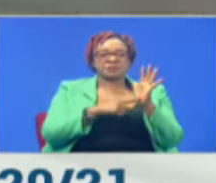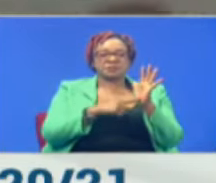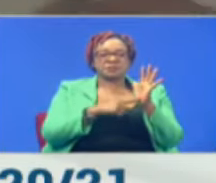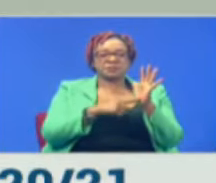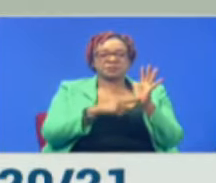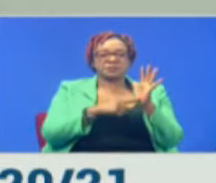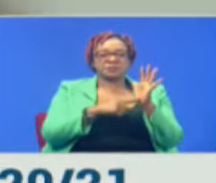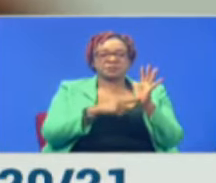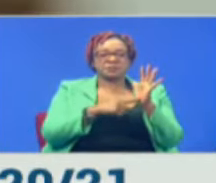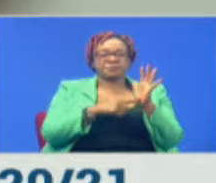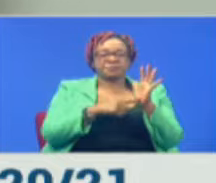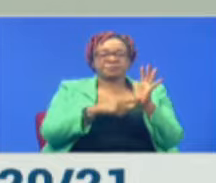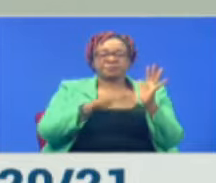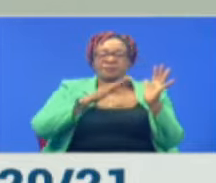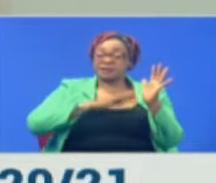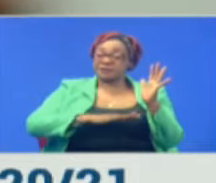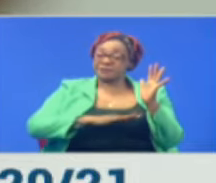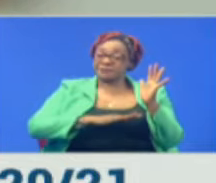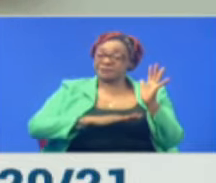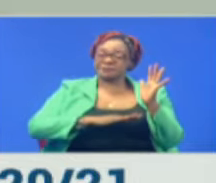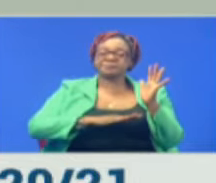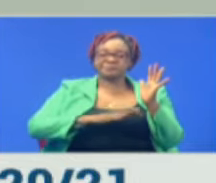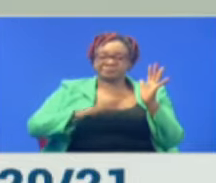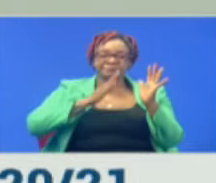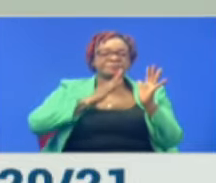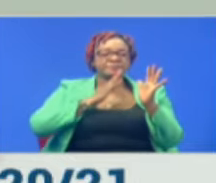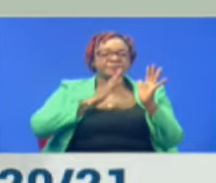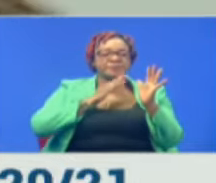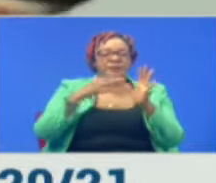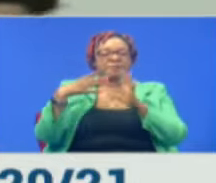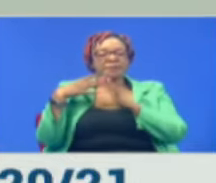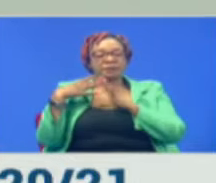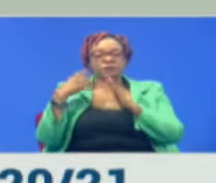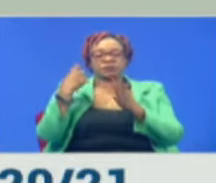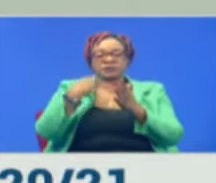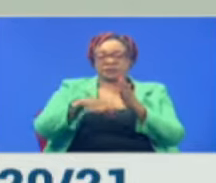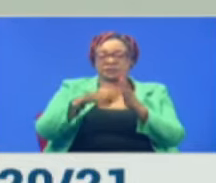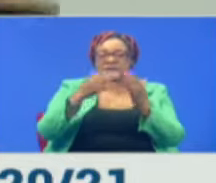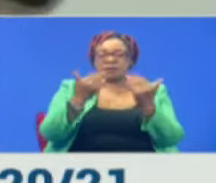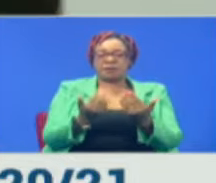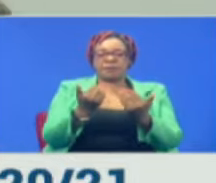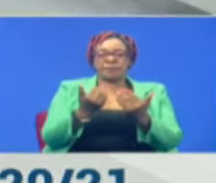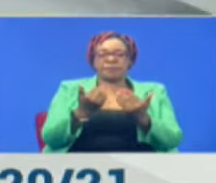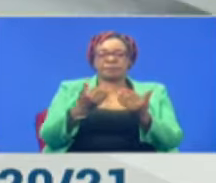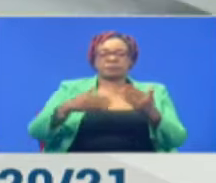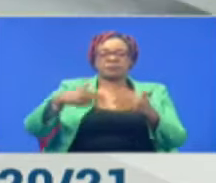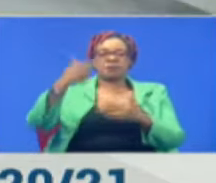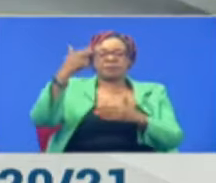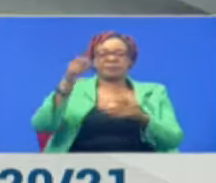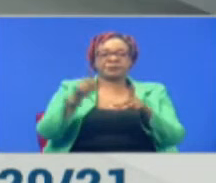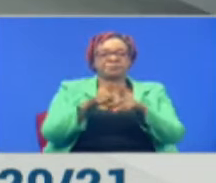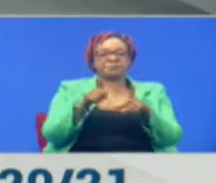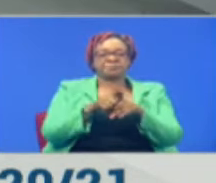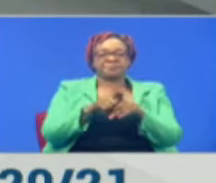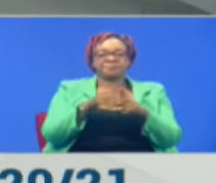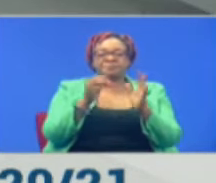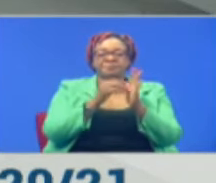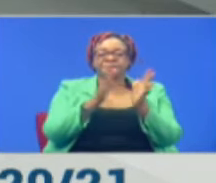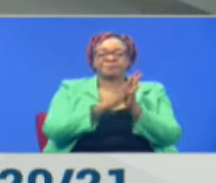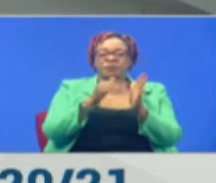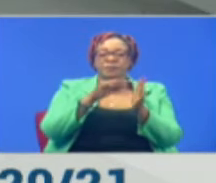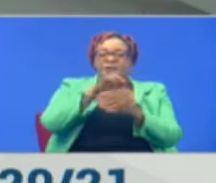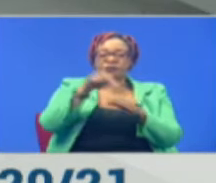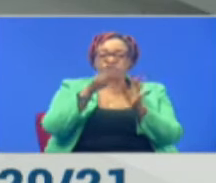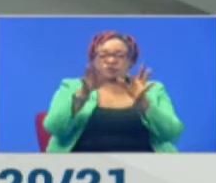The relief notwithstanding, the debt service burden on the taxpayer has actually gone upward. Data from the National Treasury contained